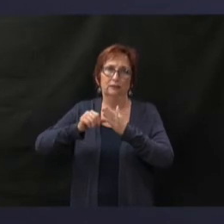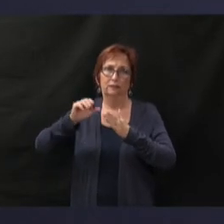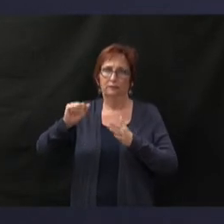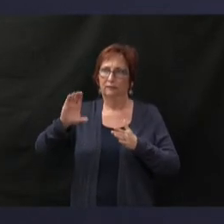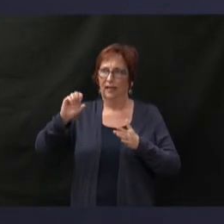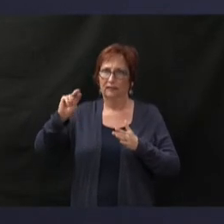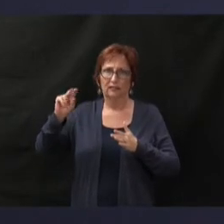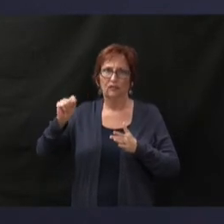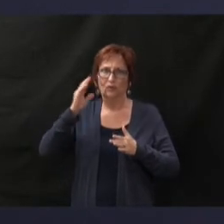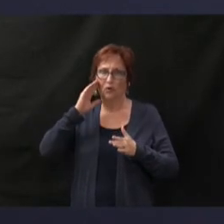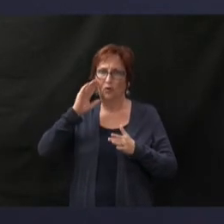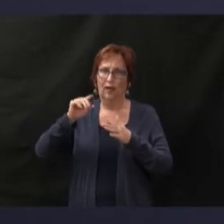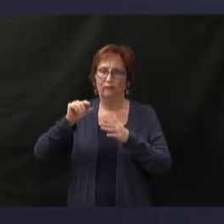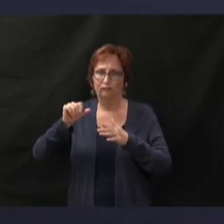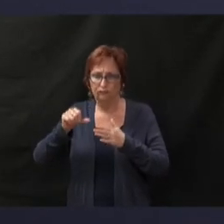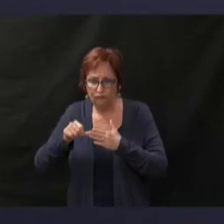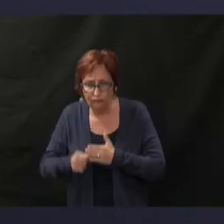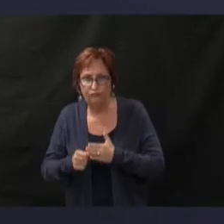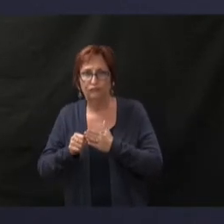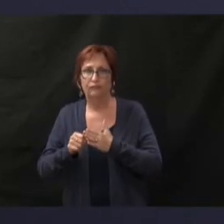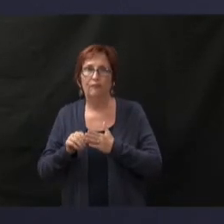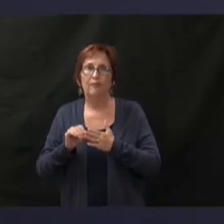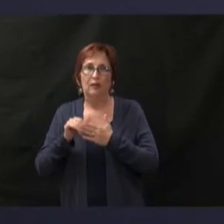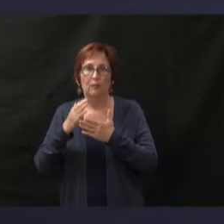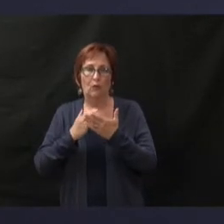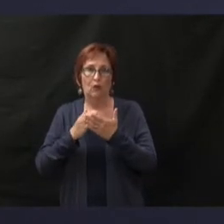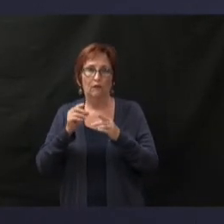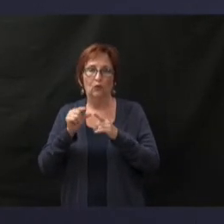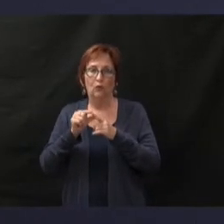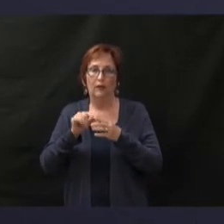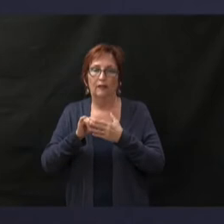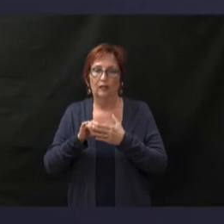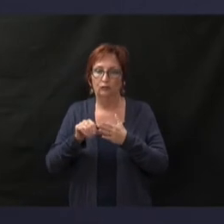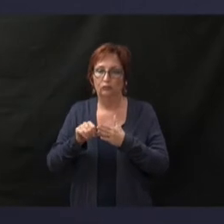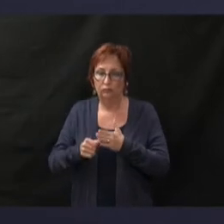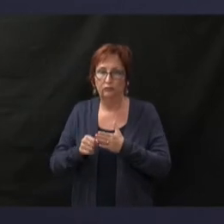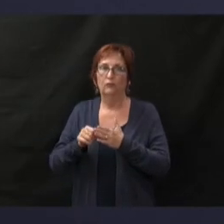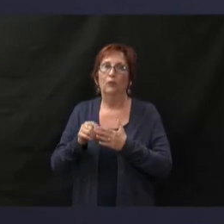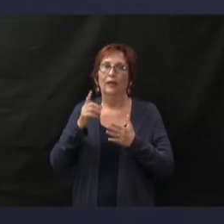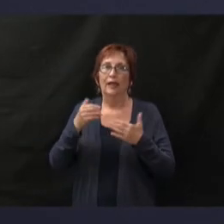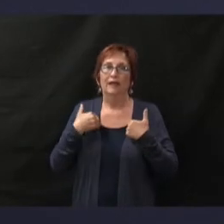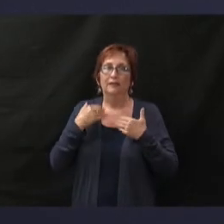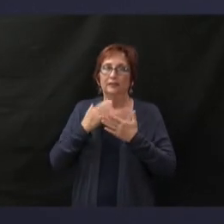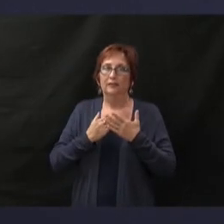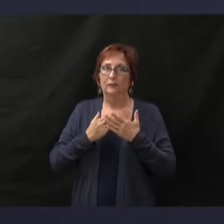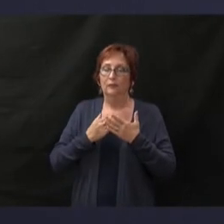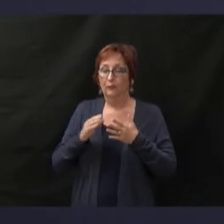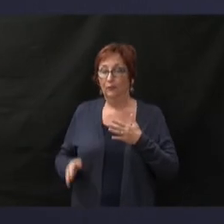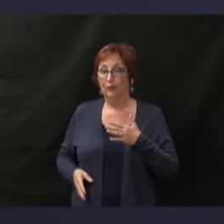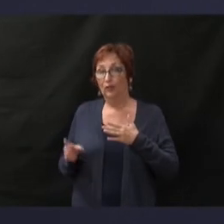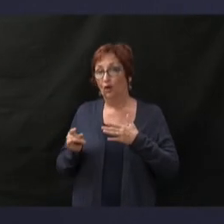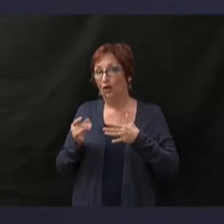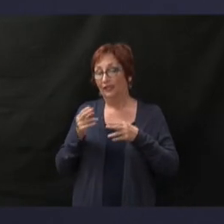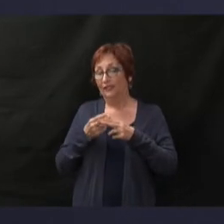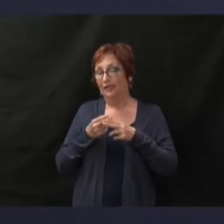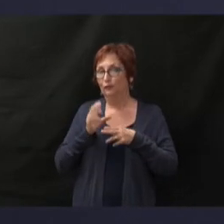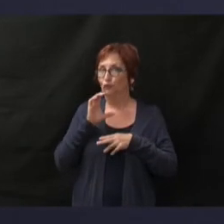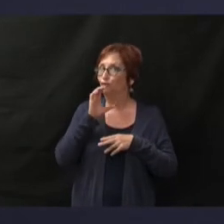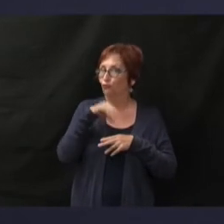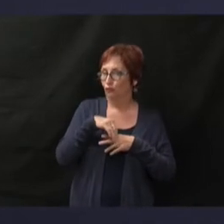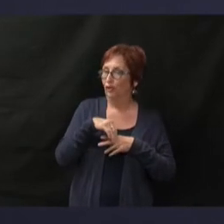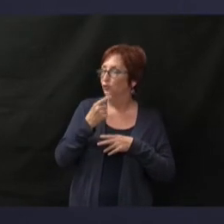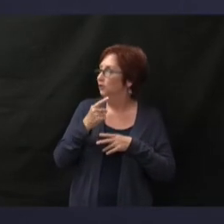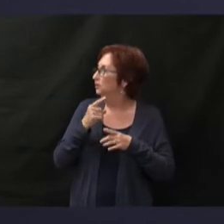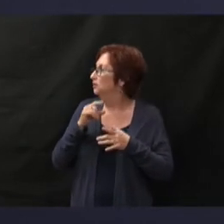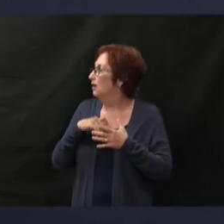the unaccented syllable? Well, we're going to have some strange dogs' names here, okay? Because I learned this,